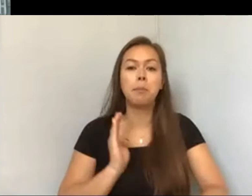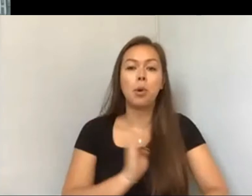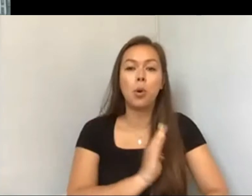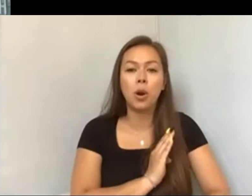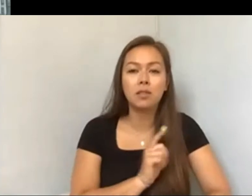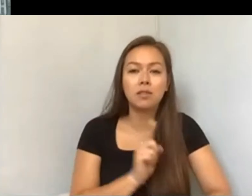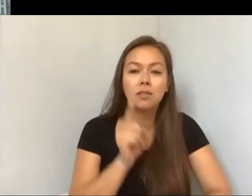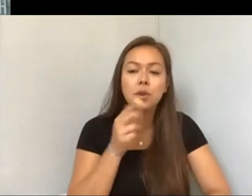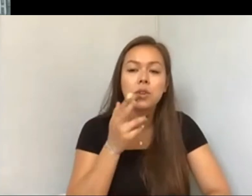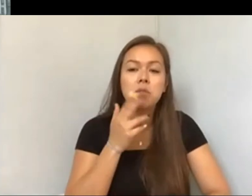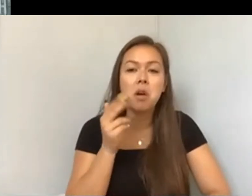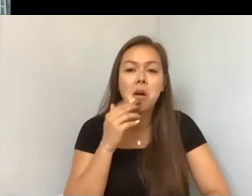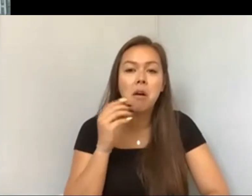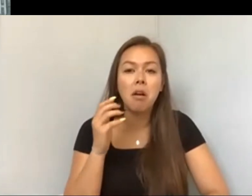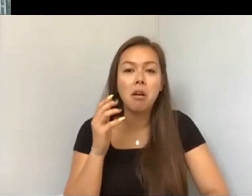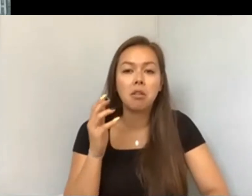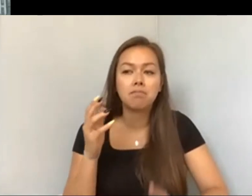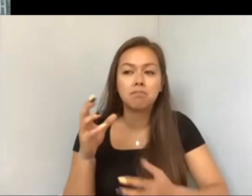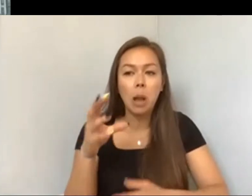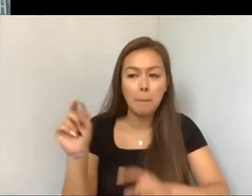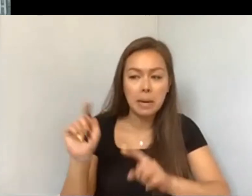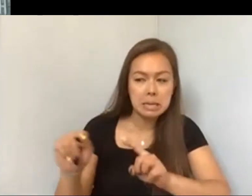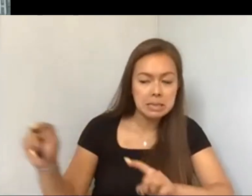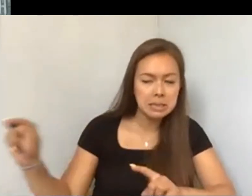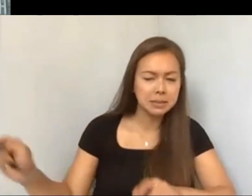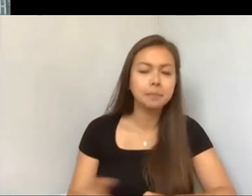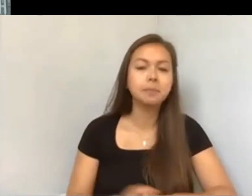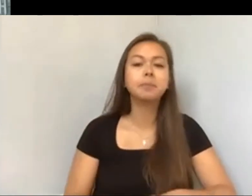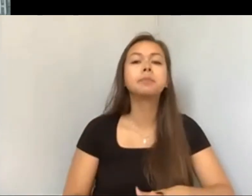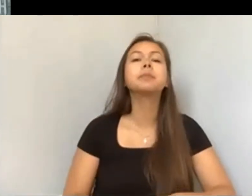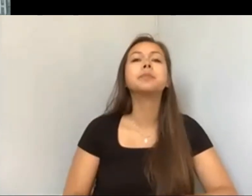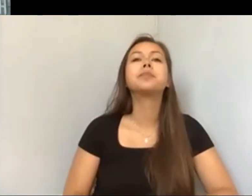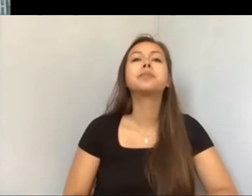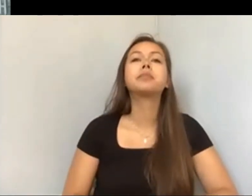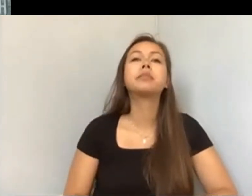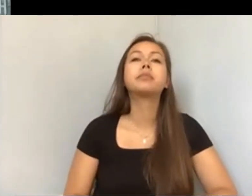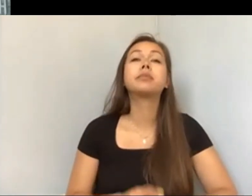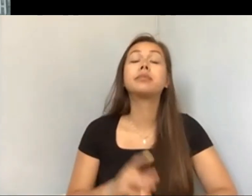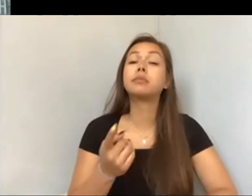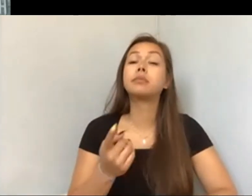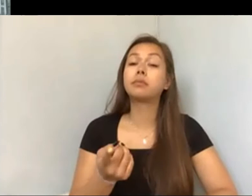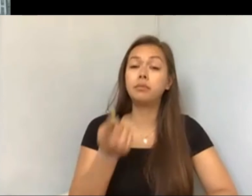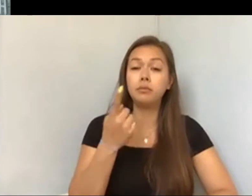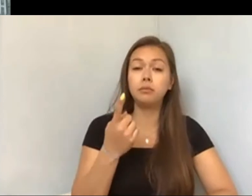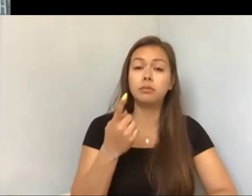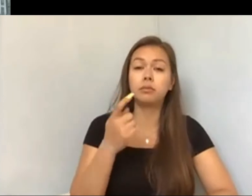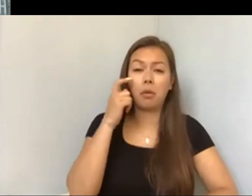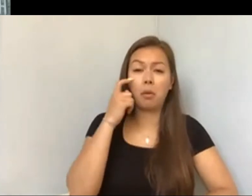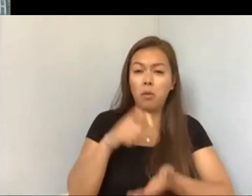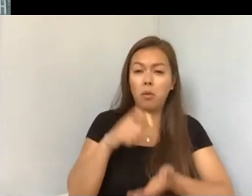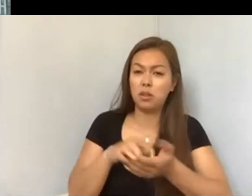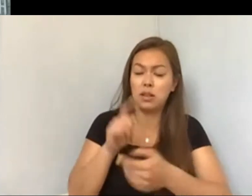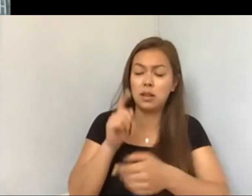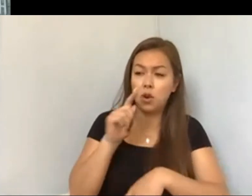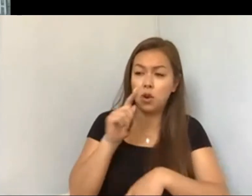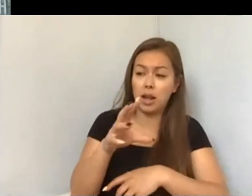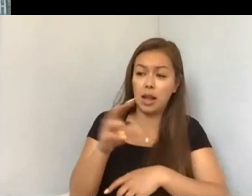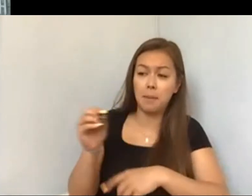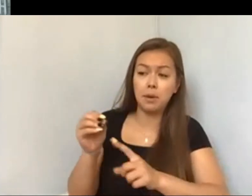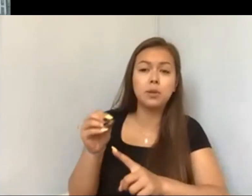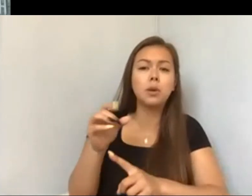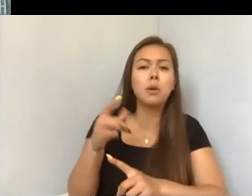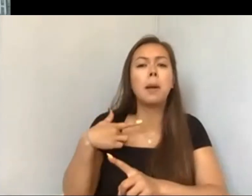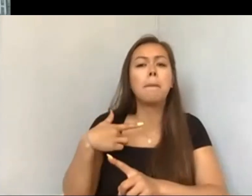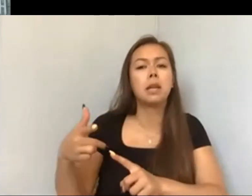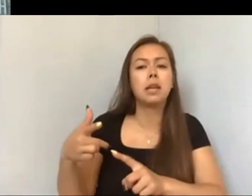companies. And one of the things, especially for ticket-based companies and companies that are either going to be